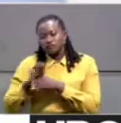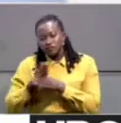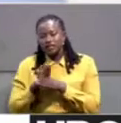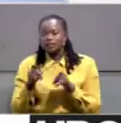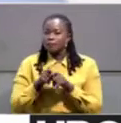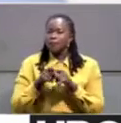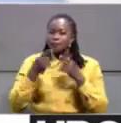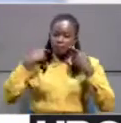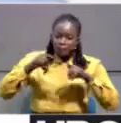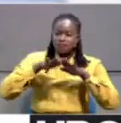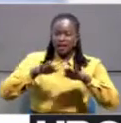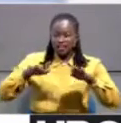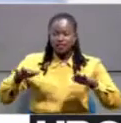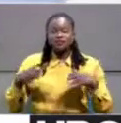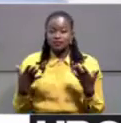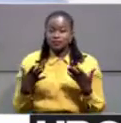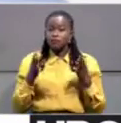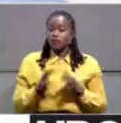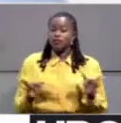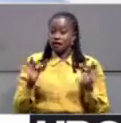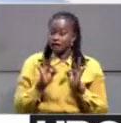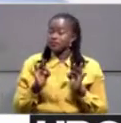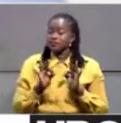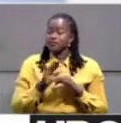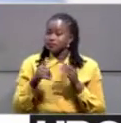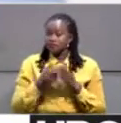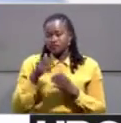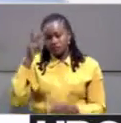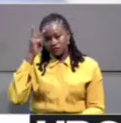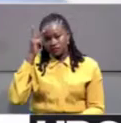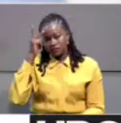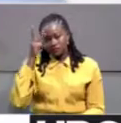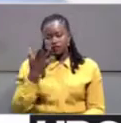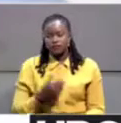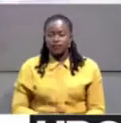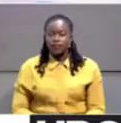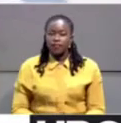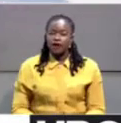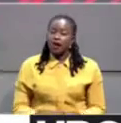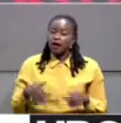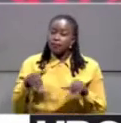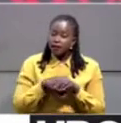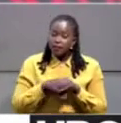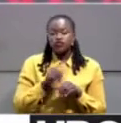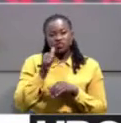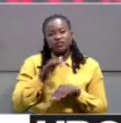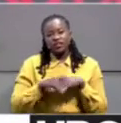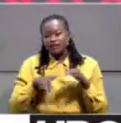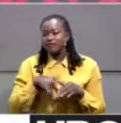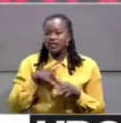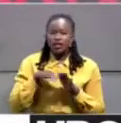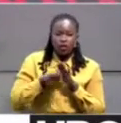So when DIT has done this, you can do a lot more. Never feel small. Over the